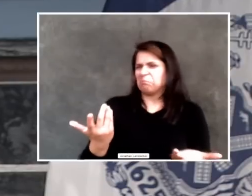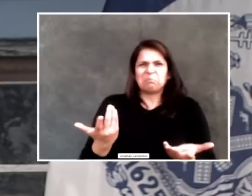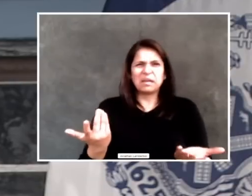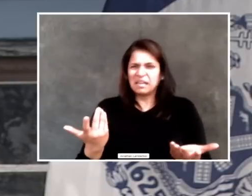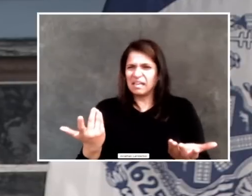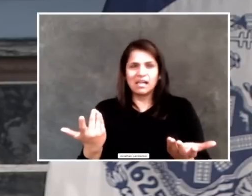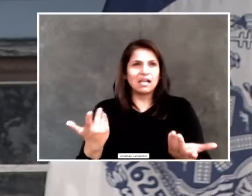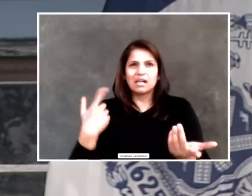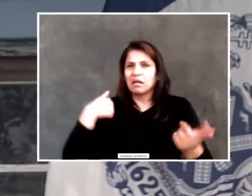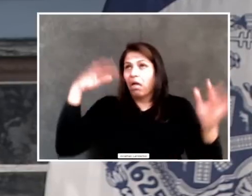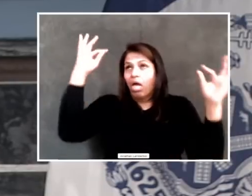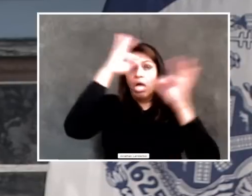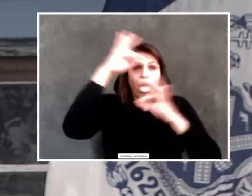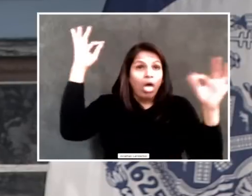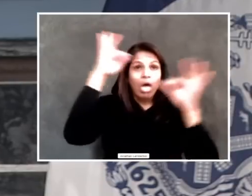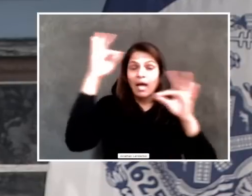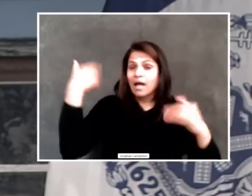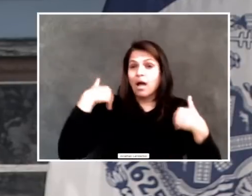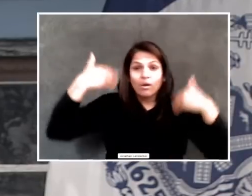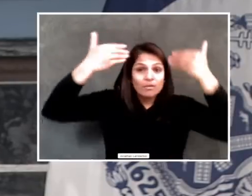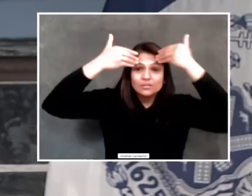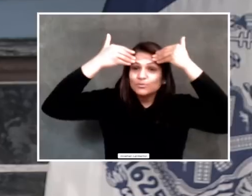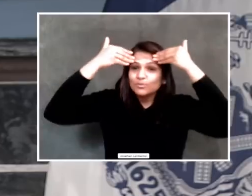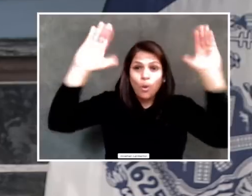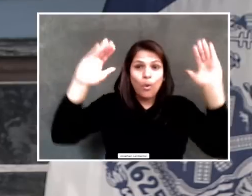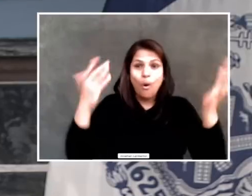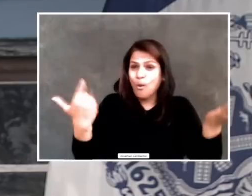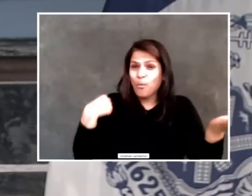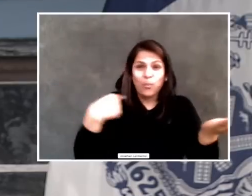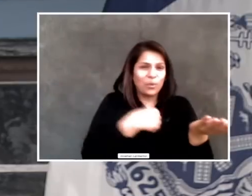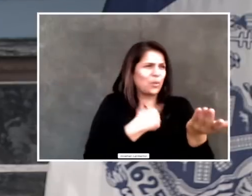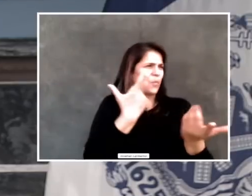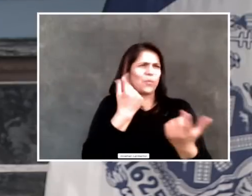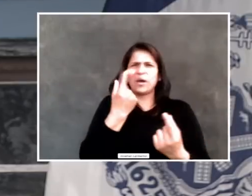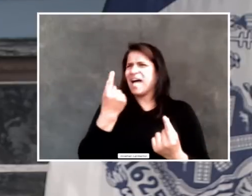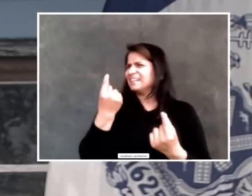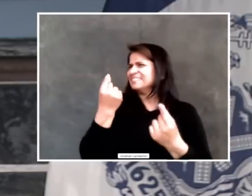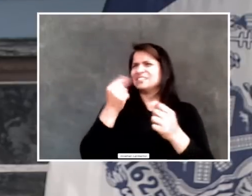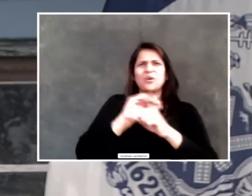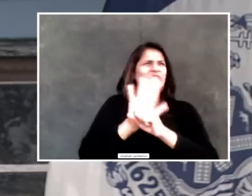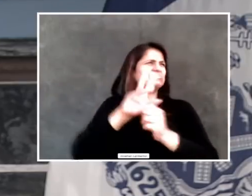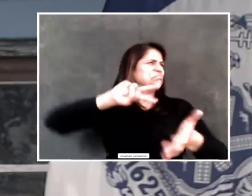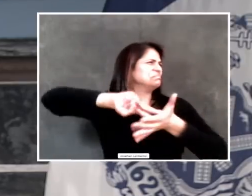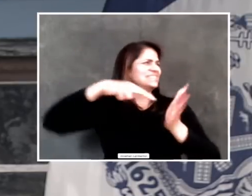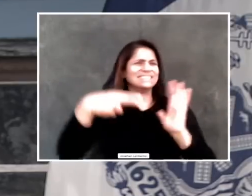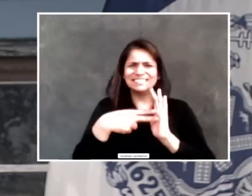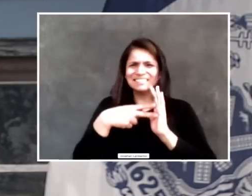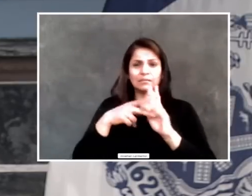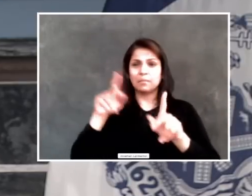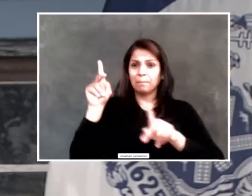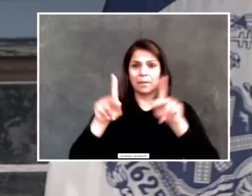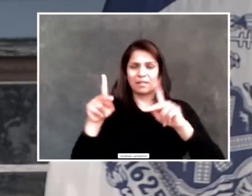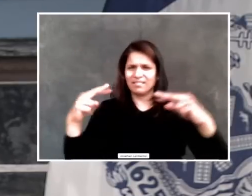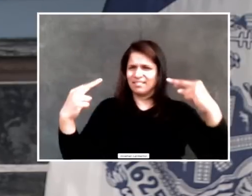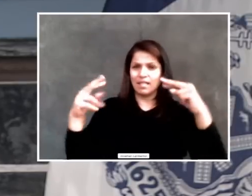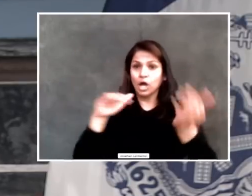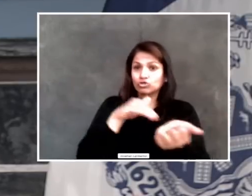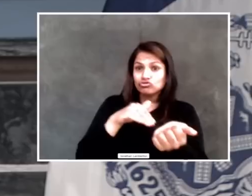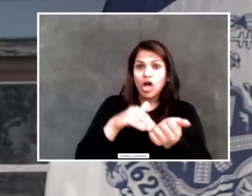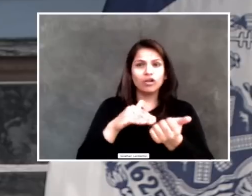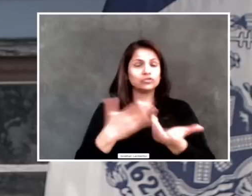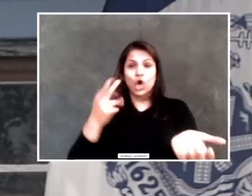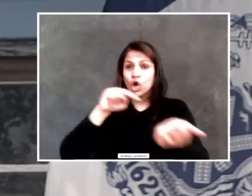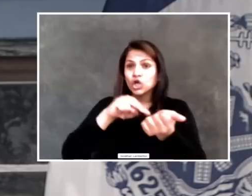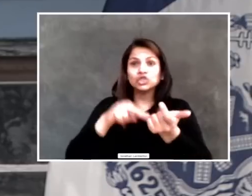it. So we're all playing catch up here, but I think what is clear, and I'm going to try it as the layman and let my